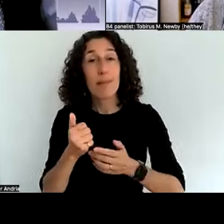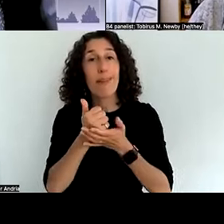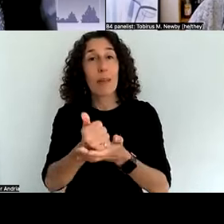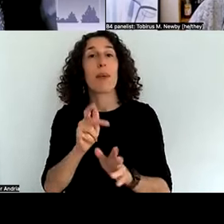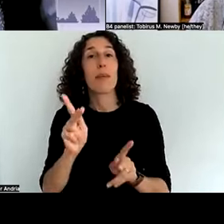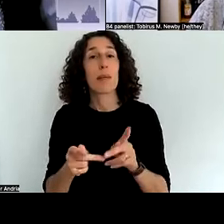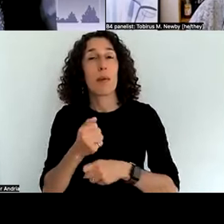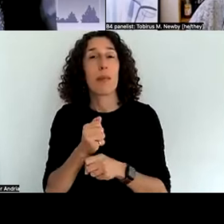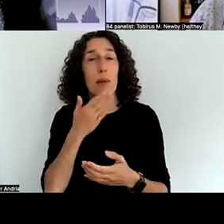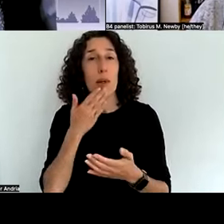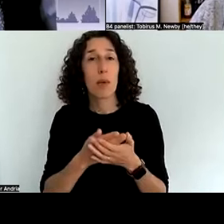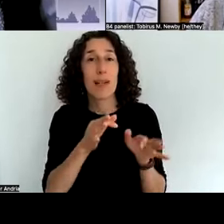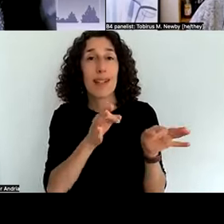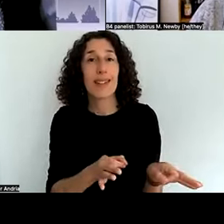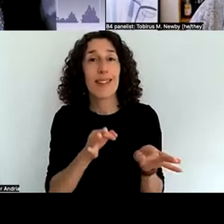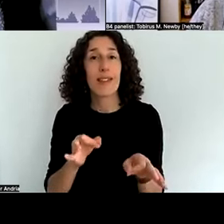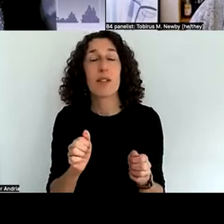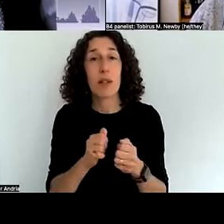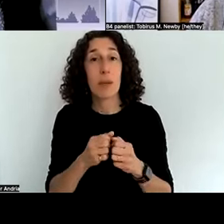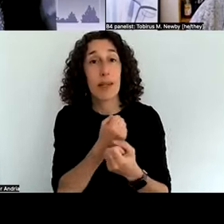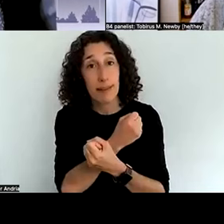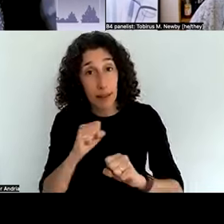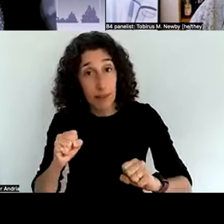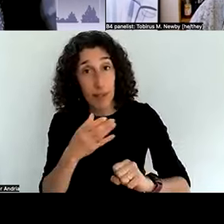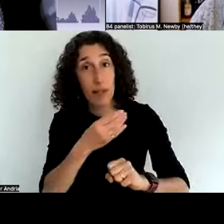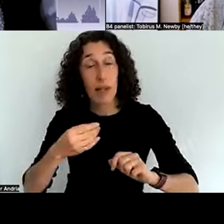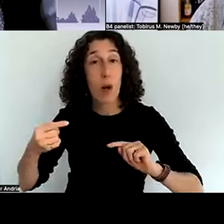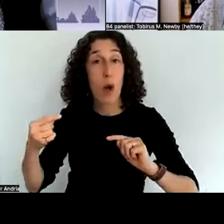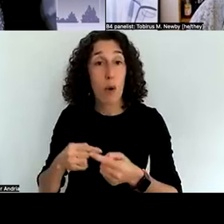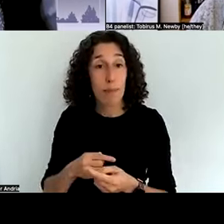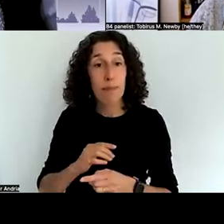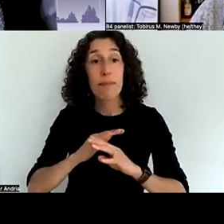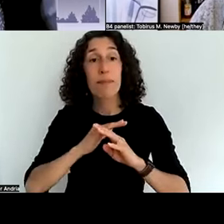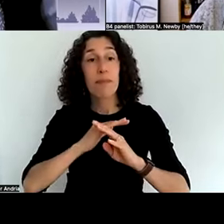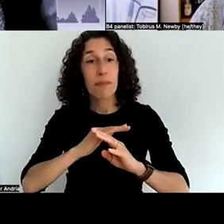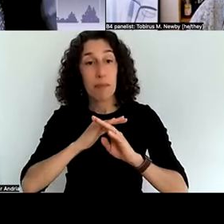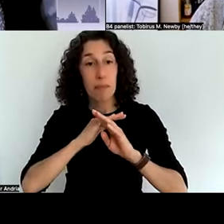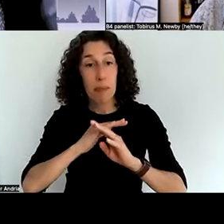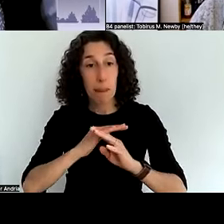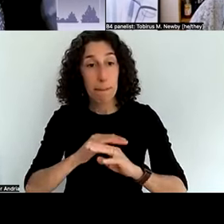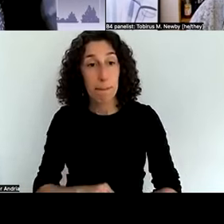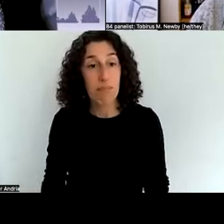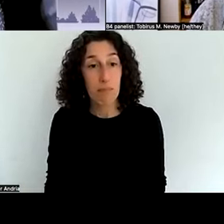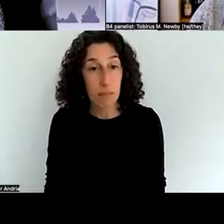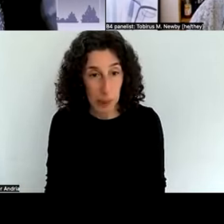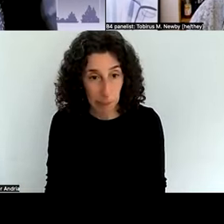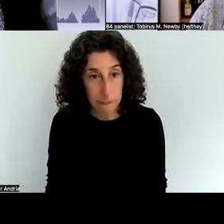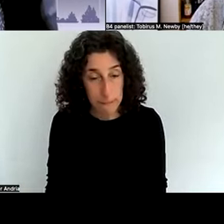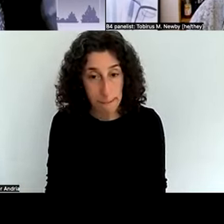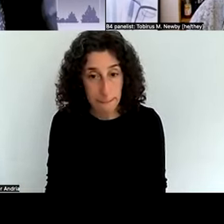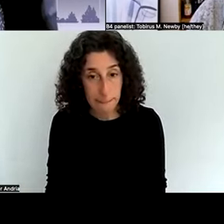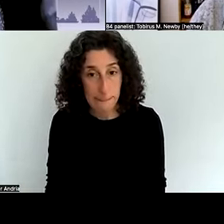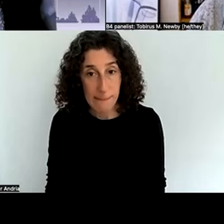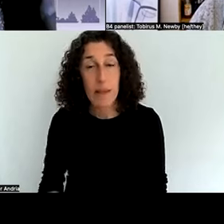I also think that prevention is about building really deep community. You know, I've got